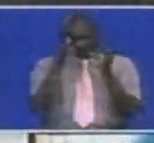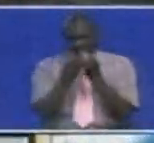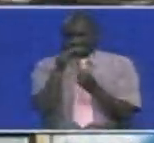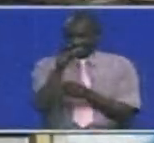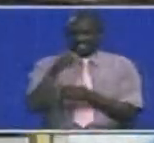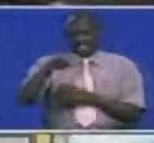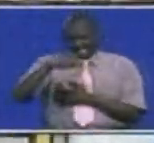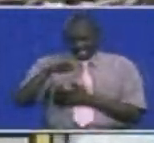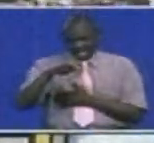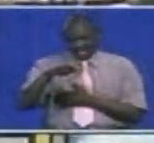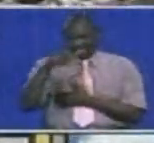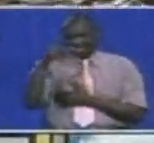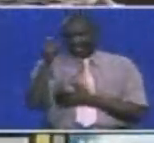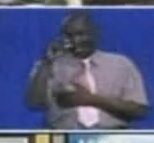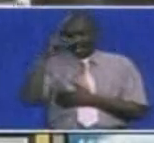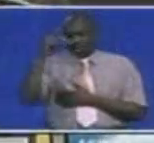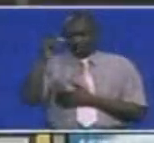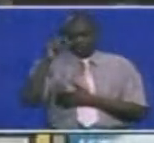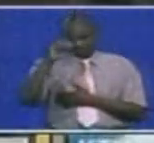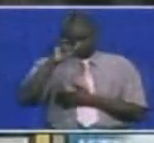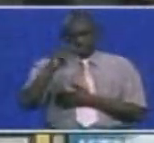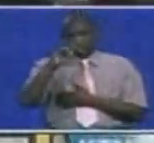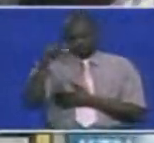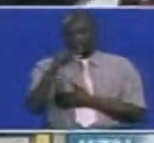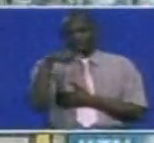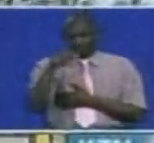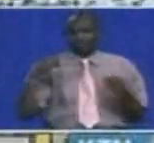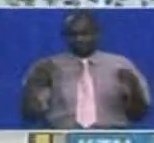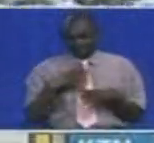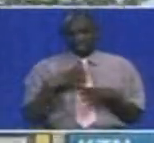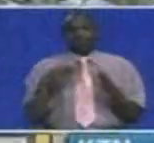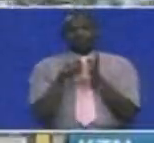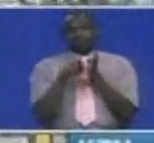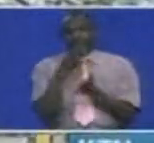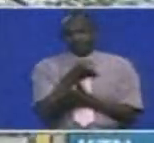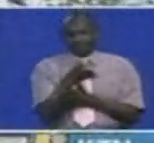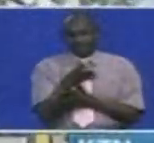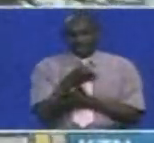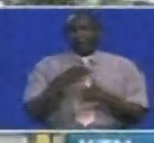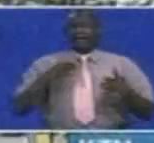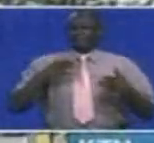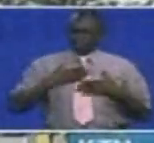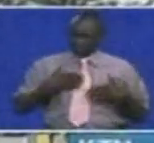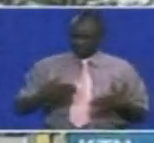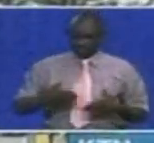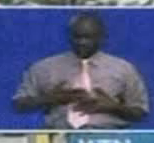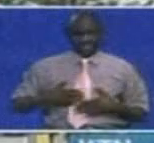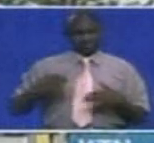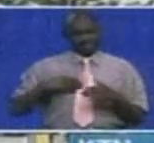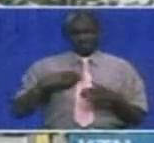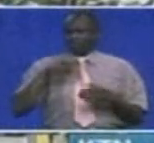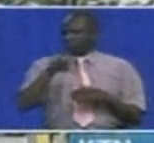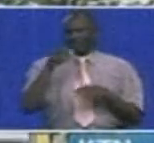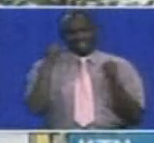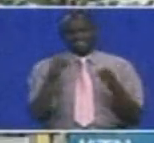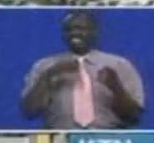village relocating from their homes in fear of insecurity. Muli yangu yenyewe imesimama, hakuna hata kutembea,